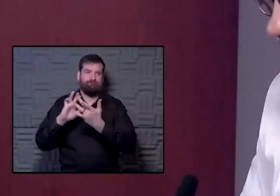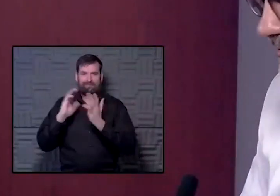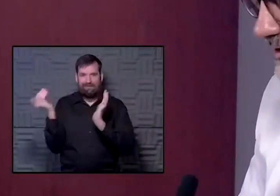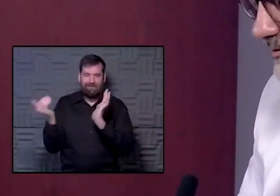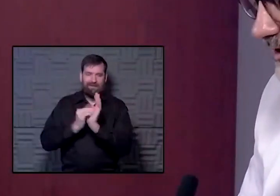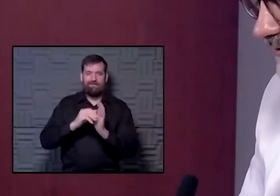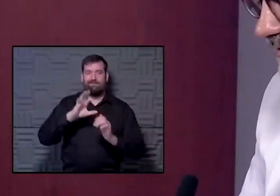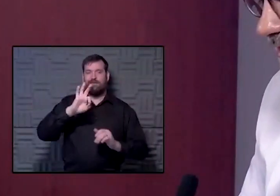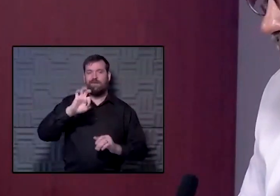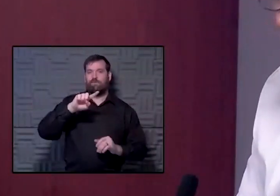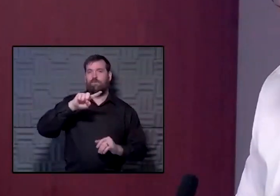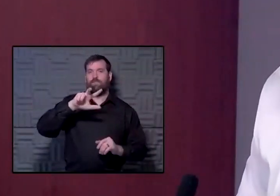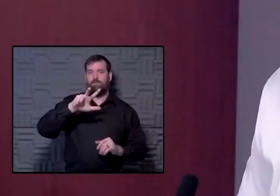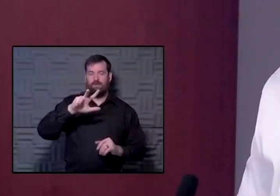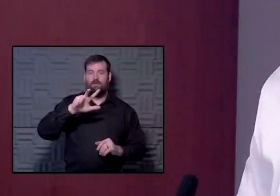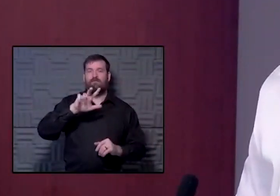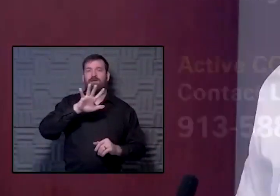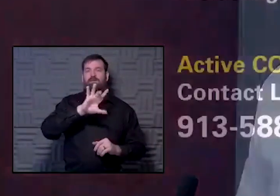the number